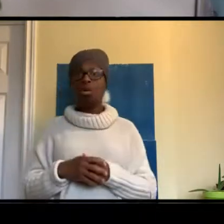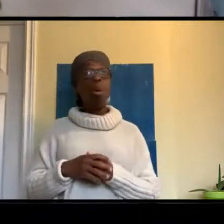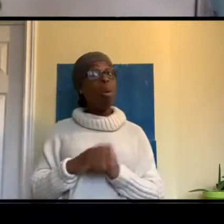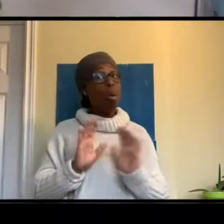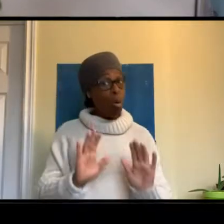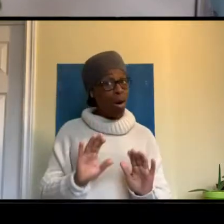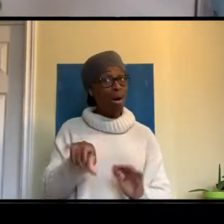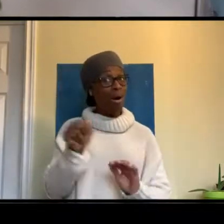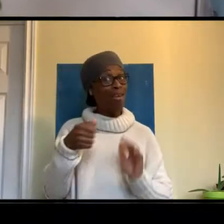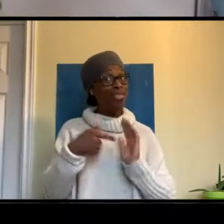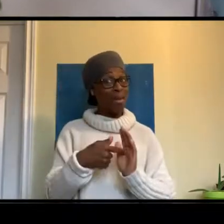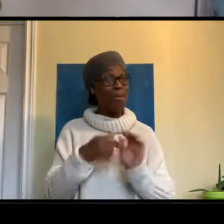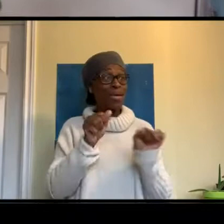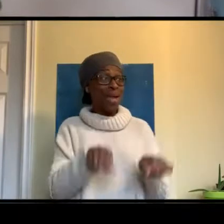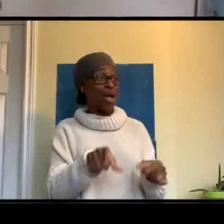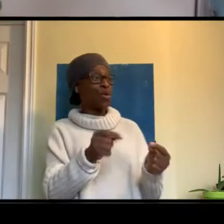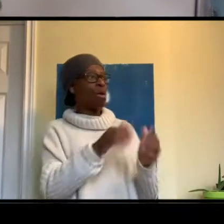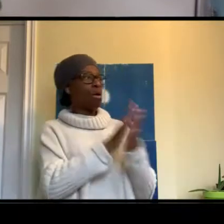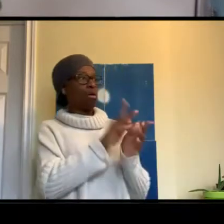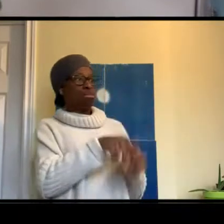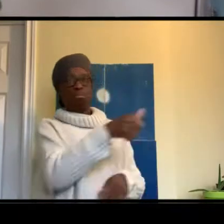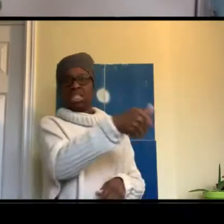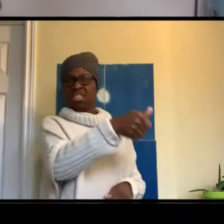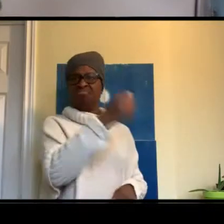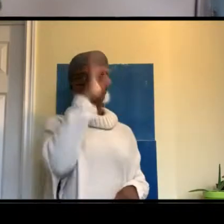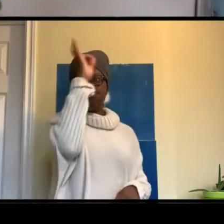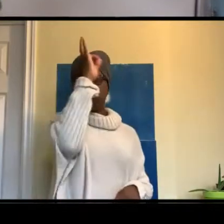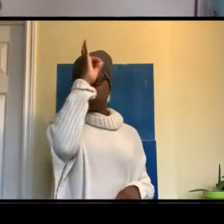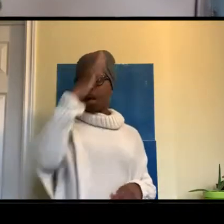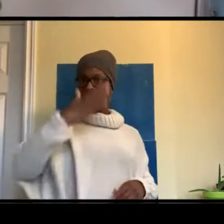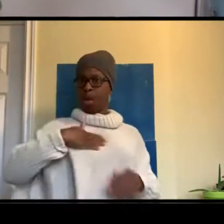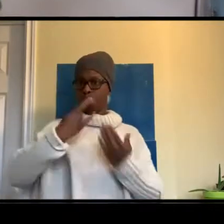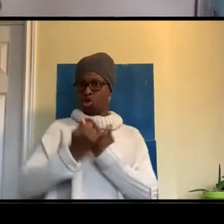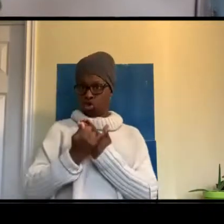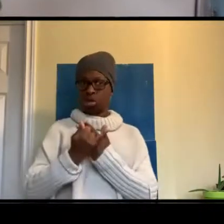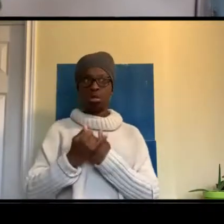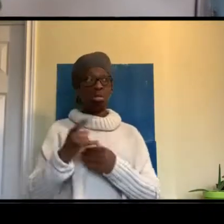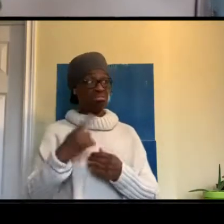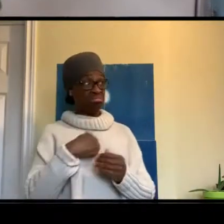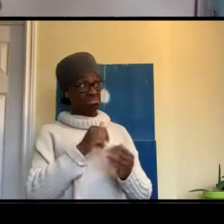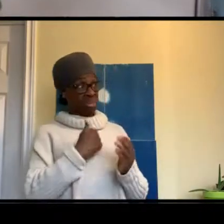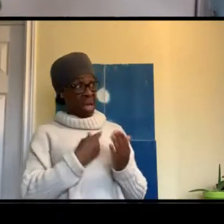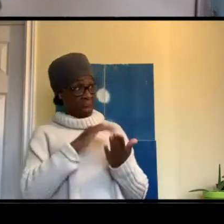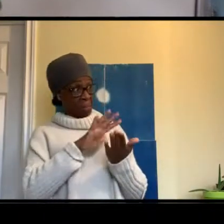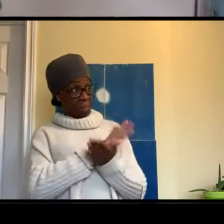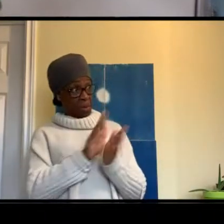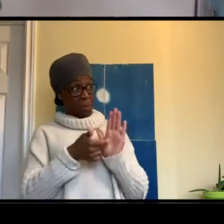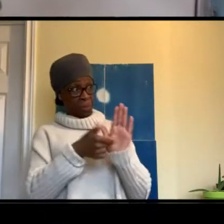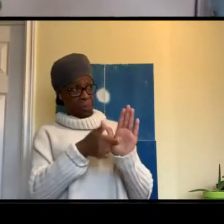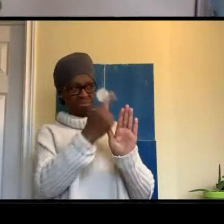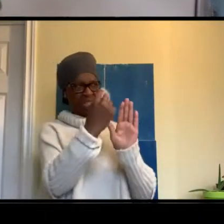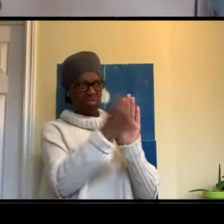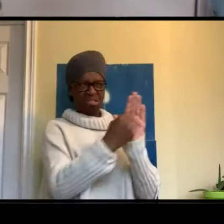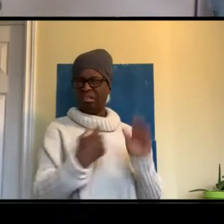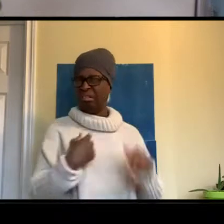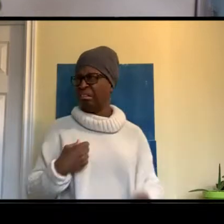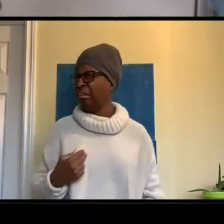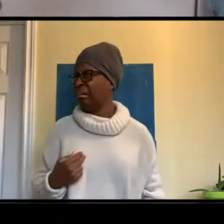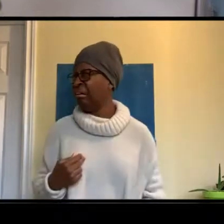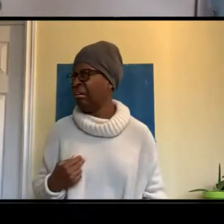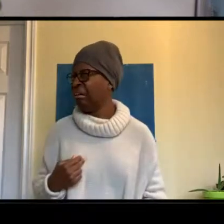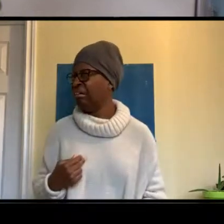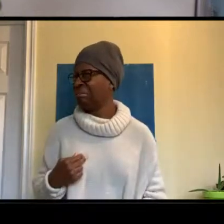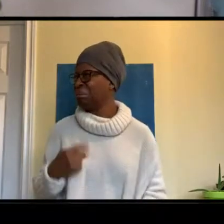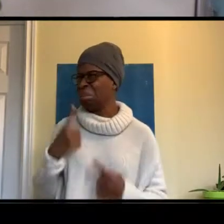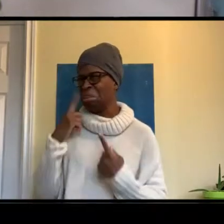and giving them the opportunity to read your work, because it'll red flag any sort of confusing language that you